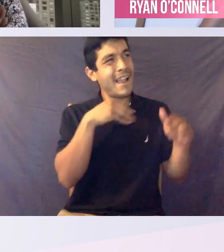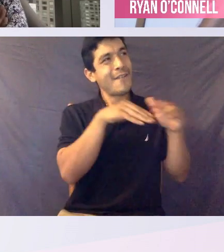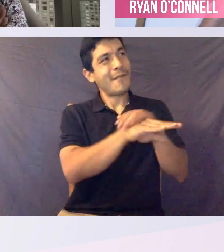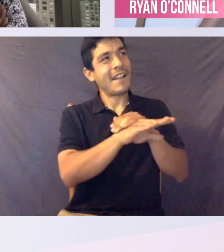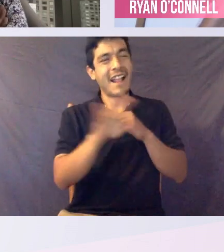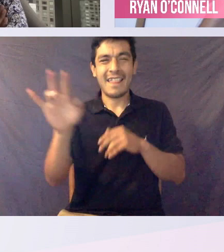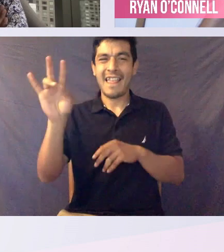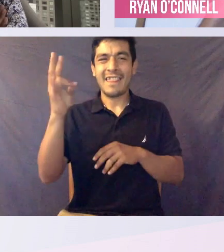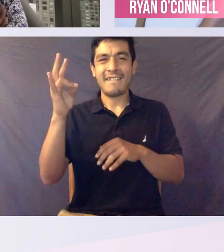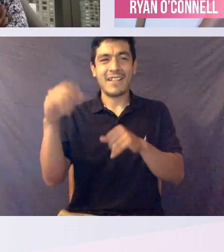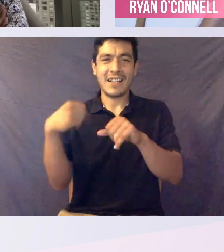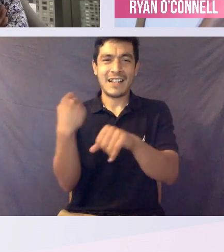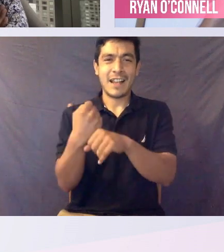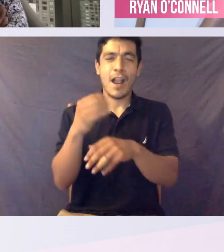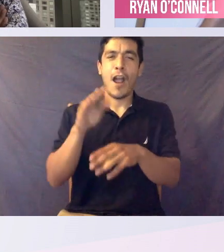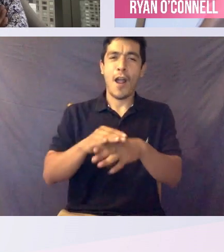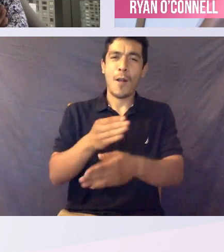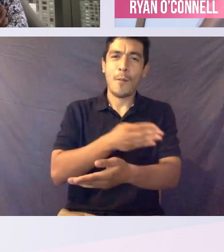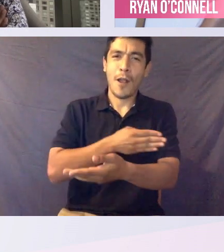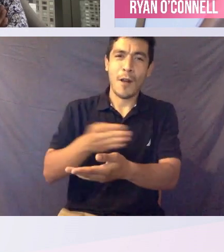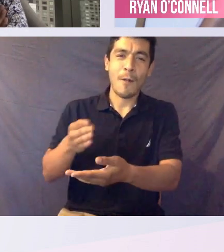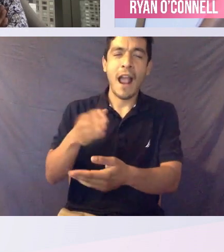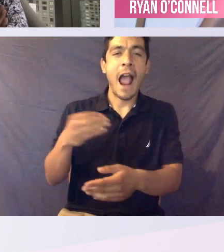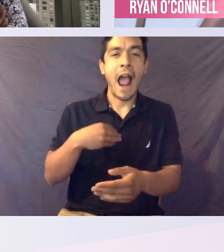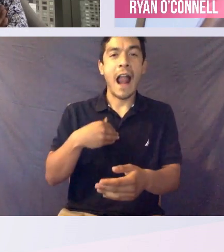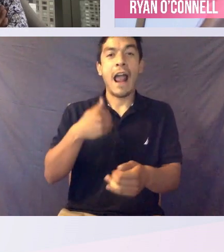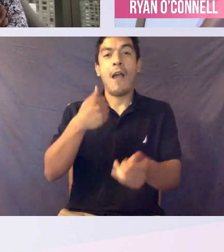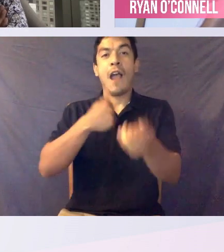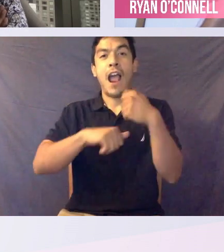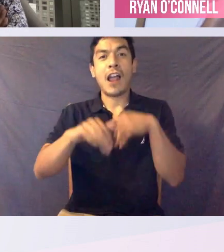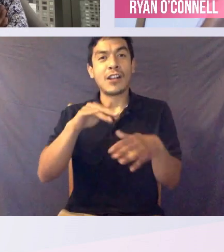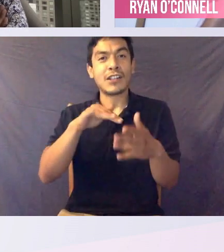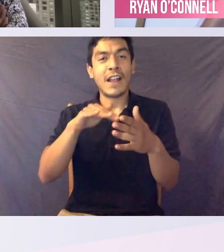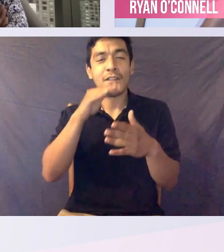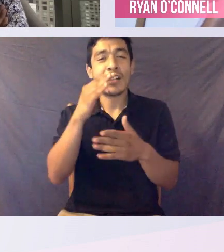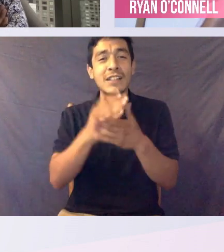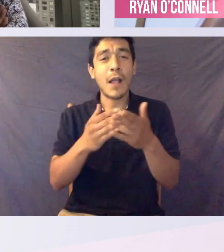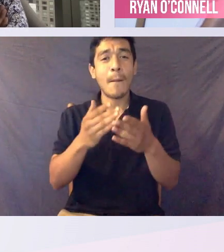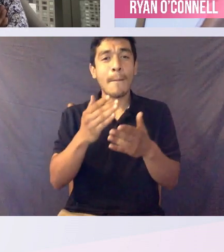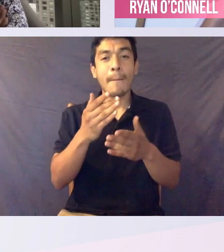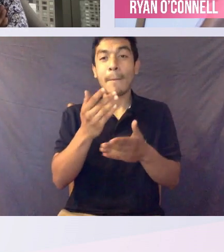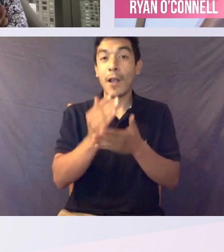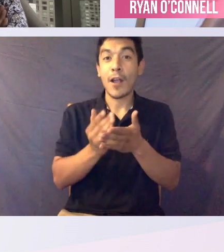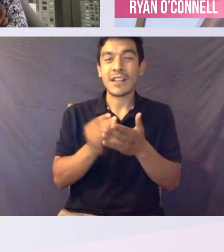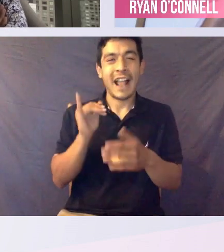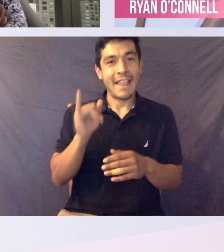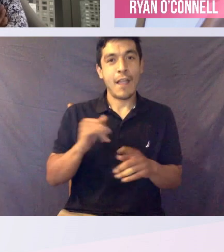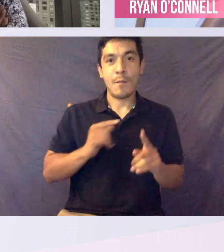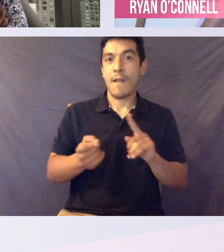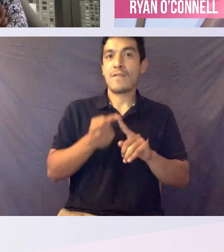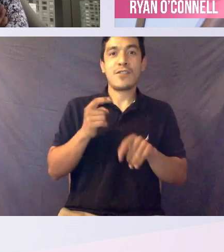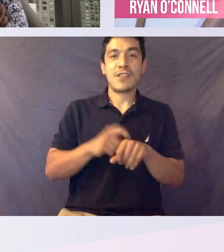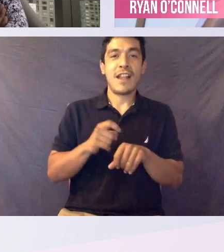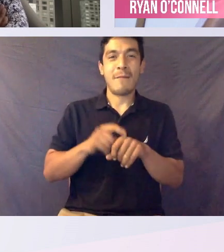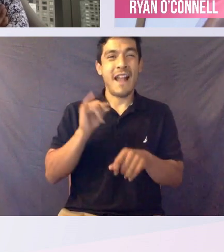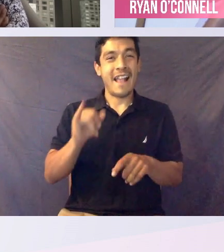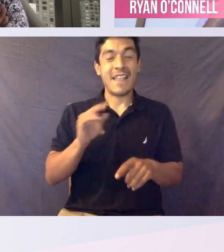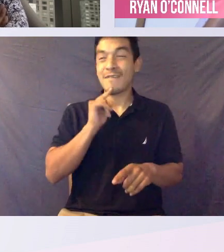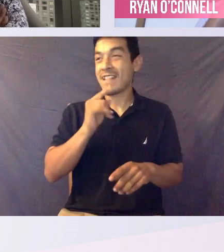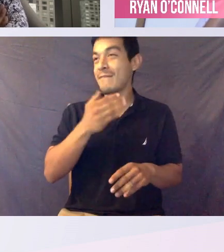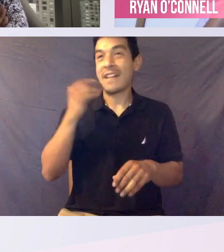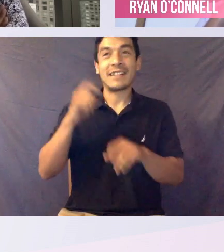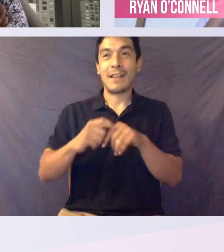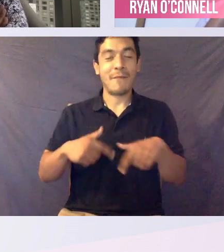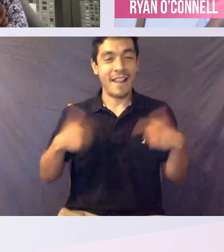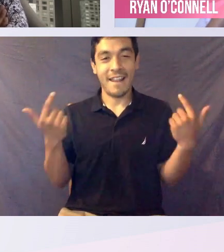seventh year on Broadway, and I was an understudy for some parts too, and that was my Broadway debut. And it was the time of my life. It was very,